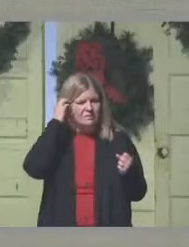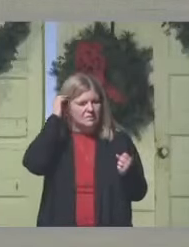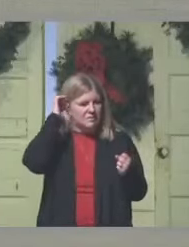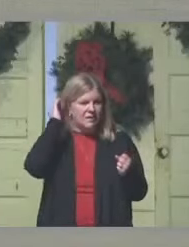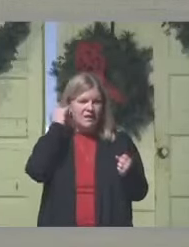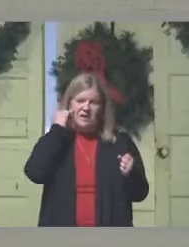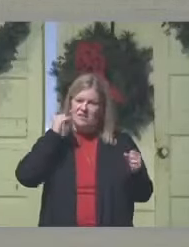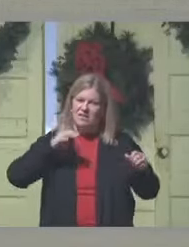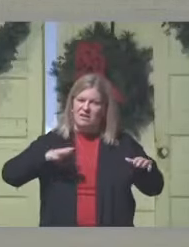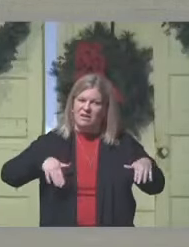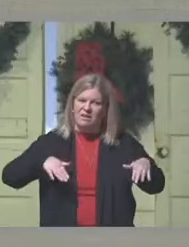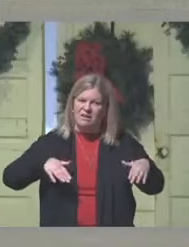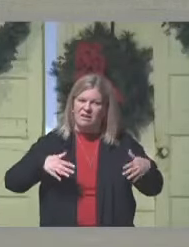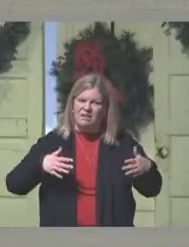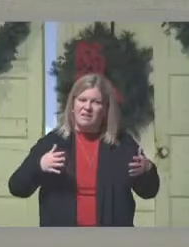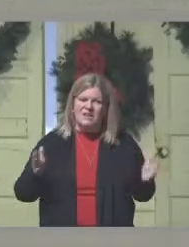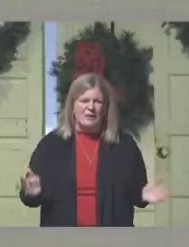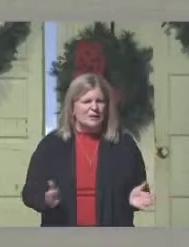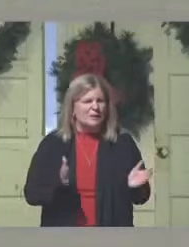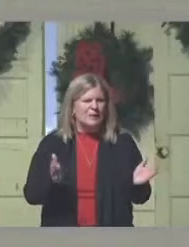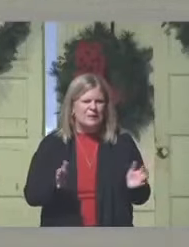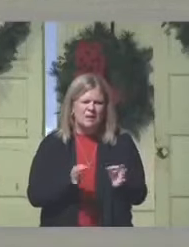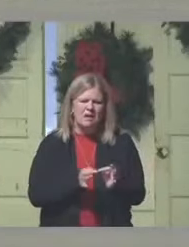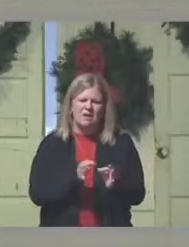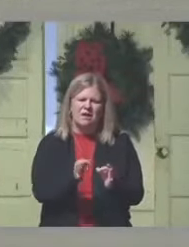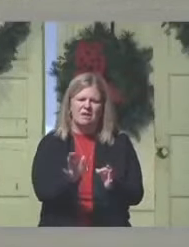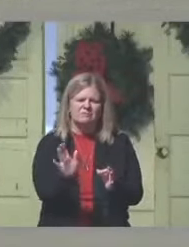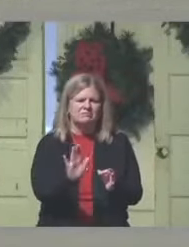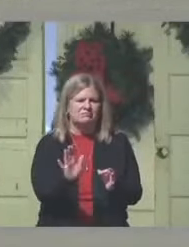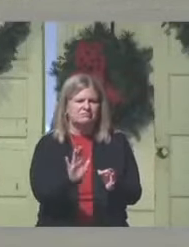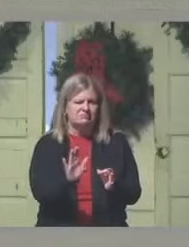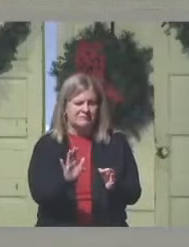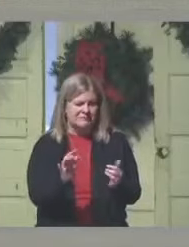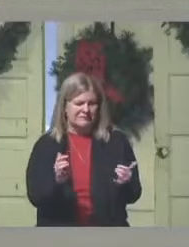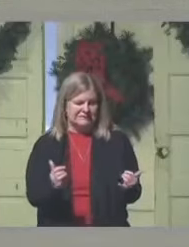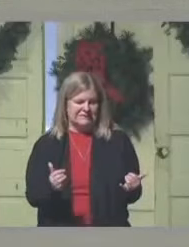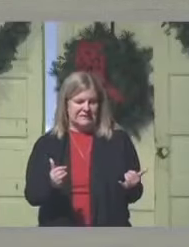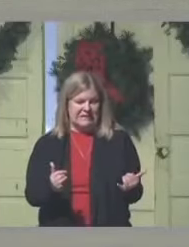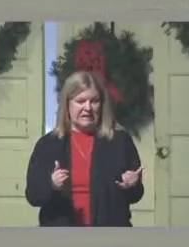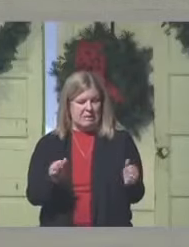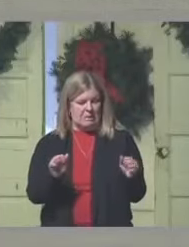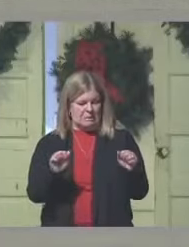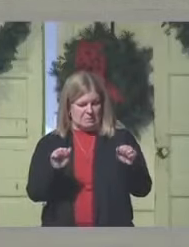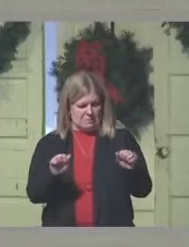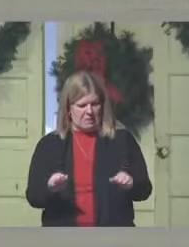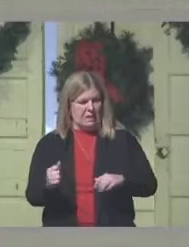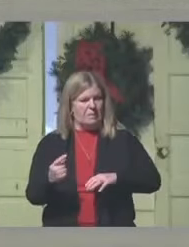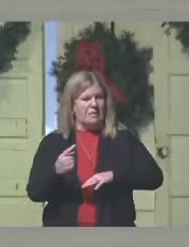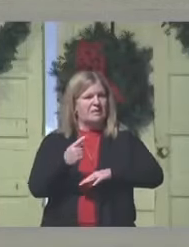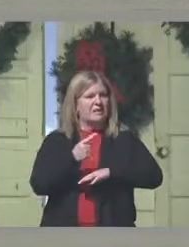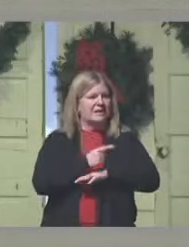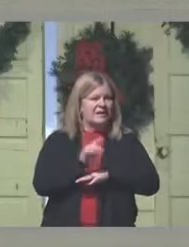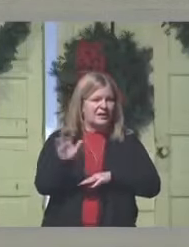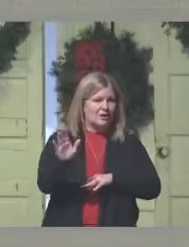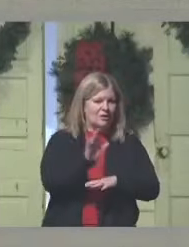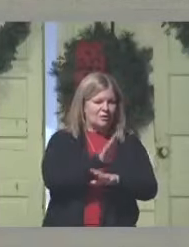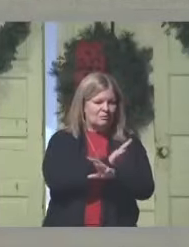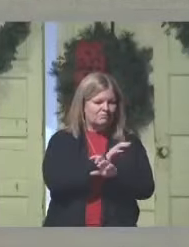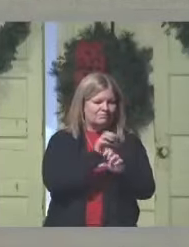you've not done that, I urge you, do not delay, for today can be the day of your